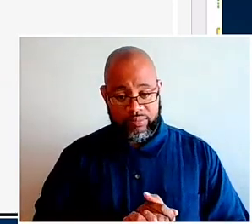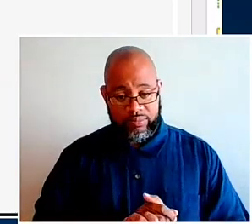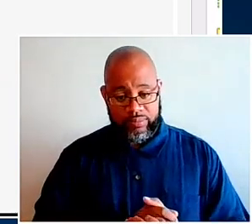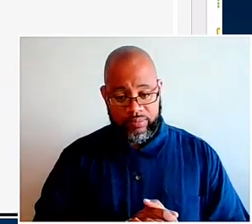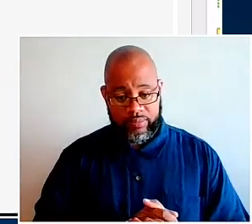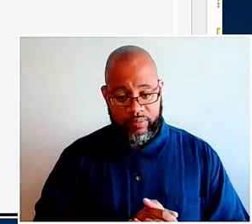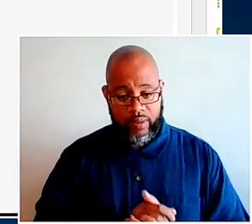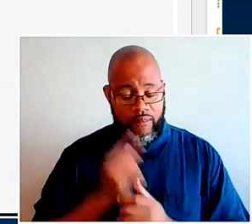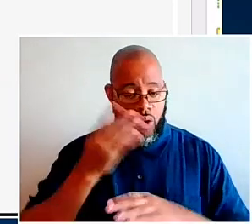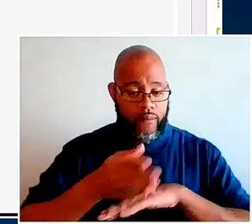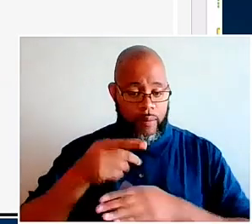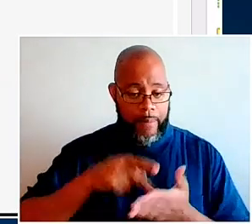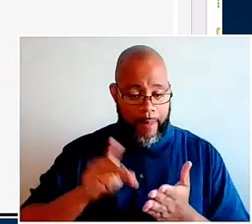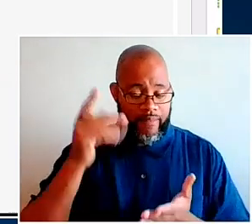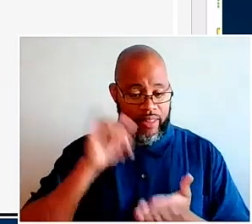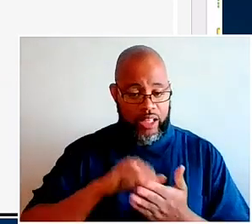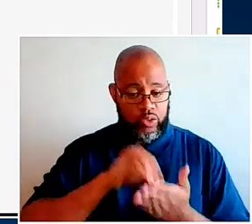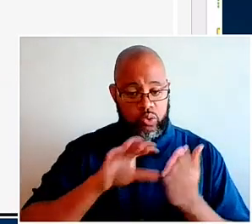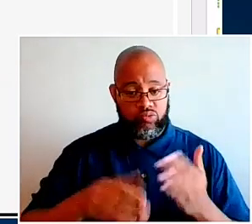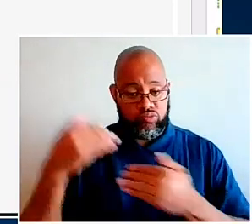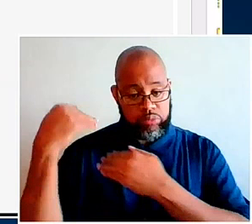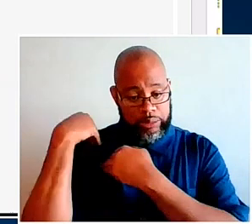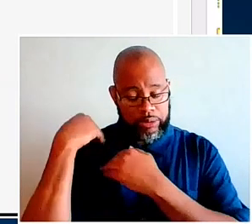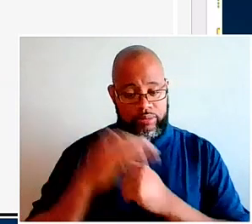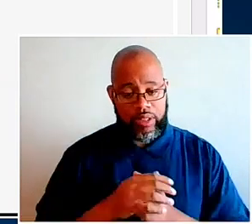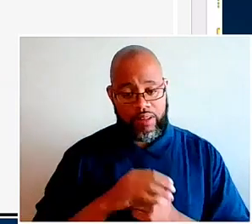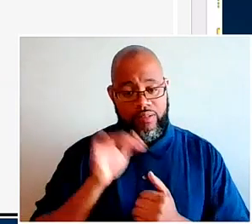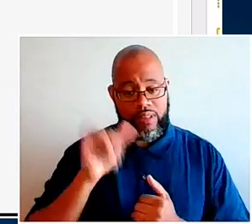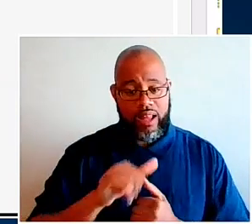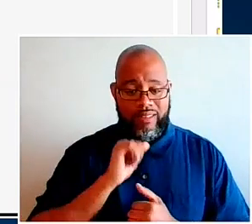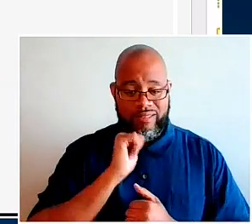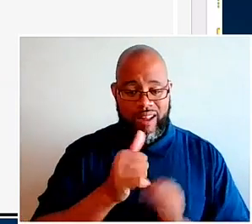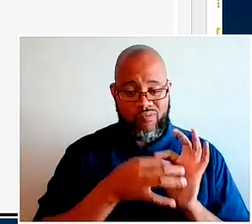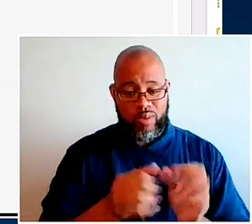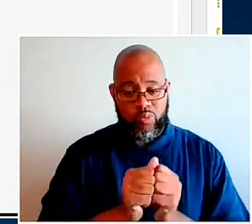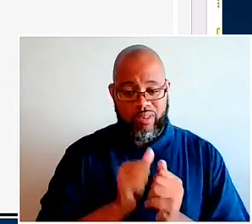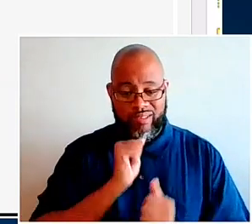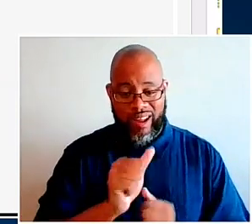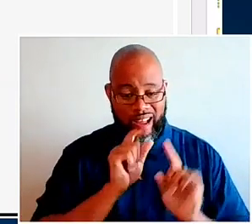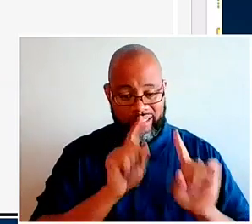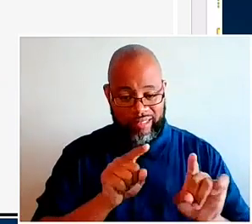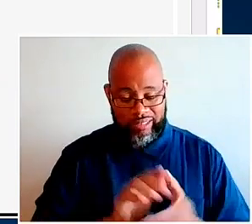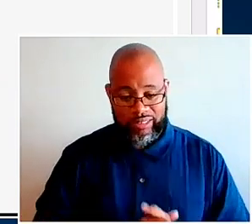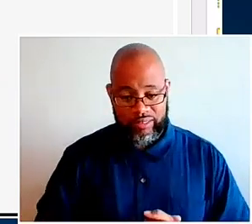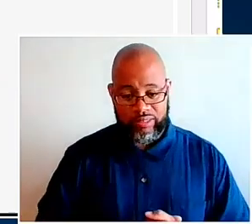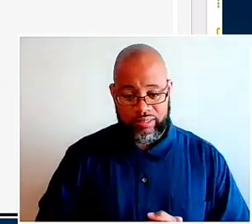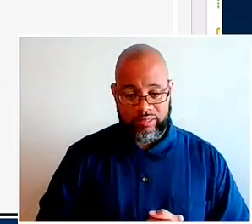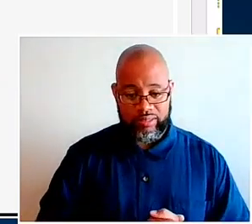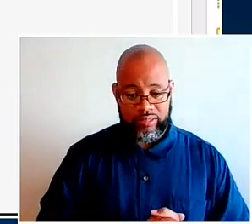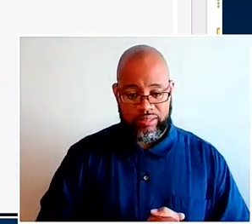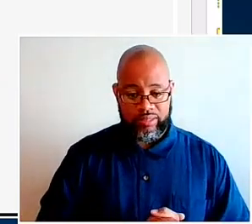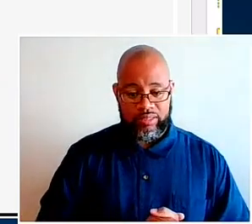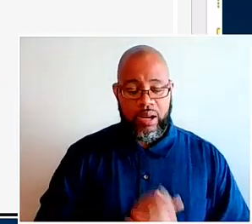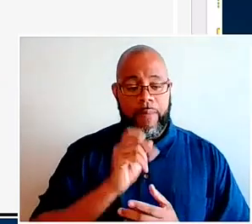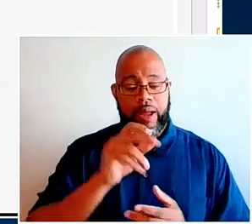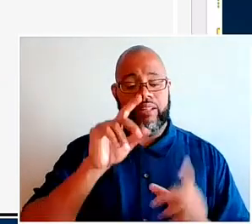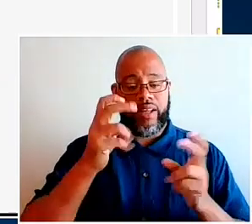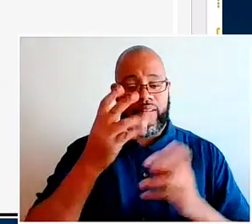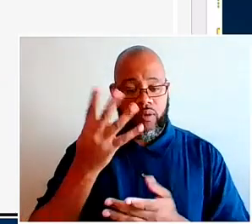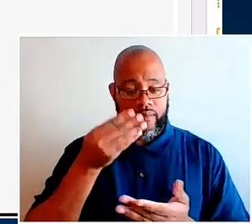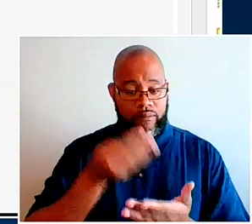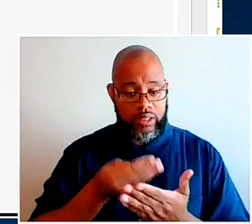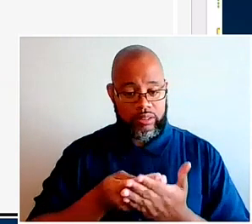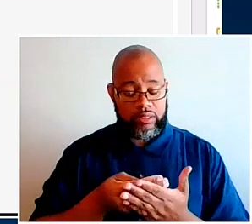for overpayments for which the student is responsible and that are not tied to non-attendance to return Title IV funds. Institutions must